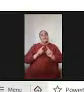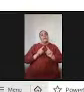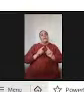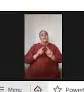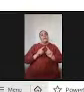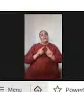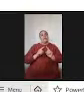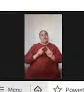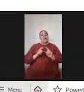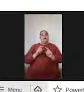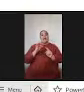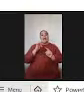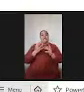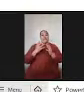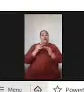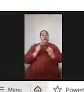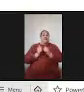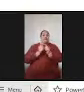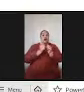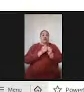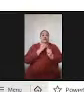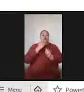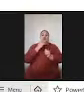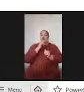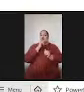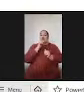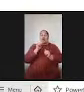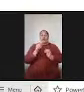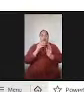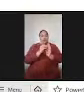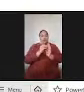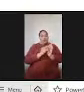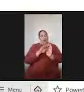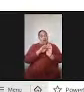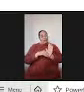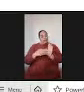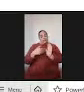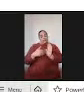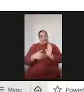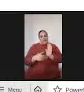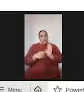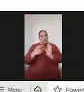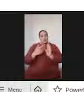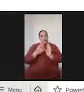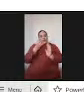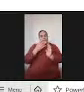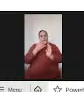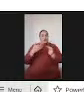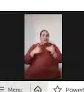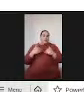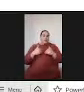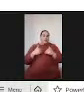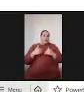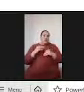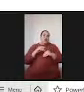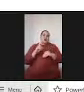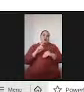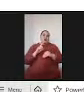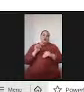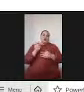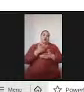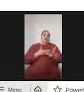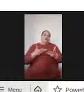if there's a stakeholders that is not on there, you can inform the administration on engaging